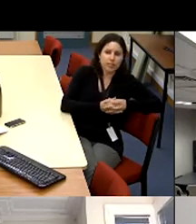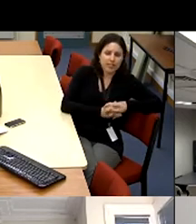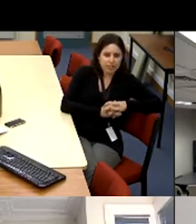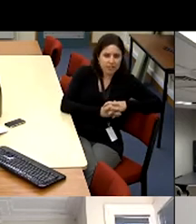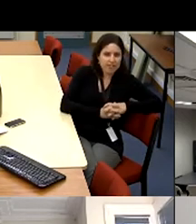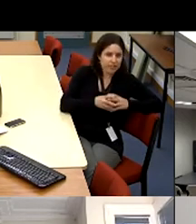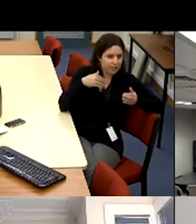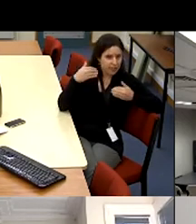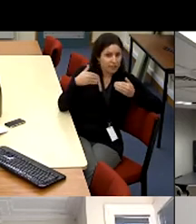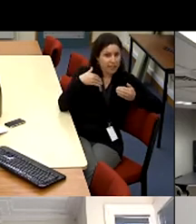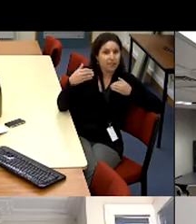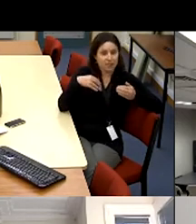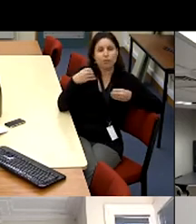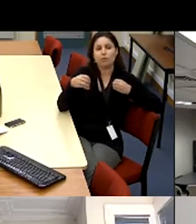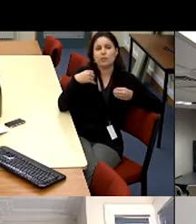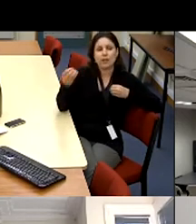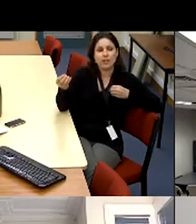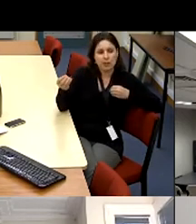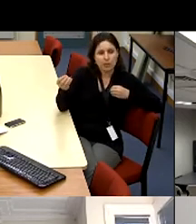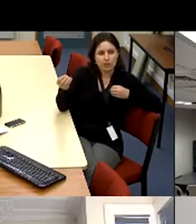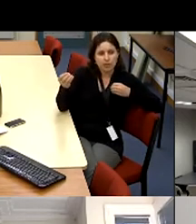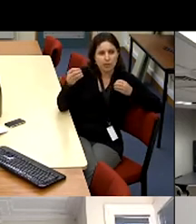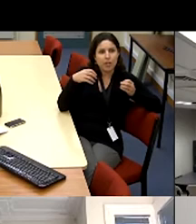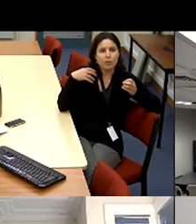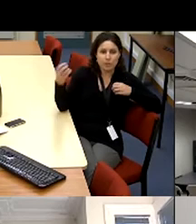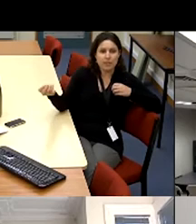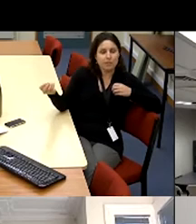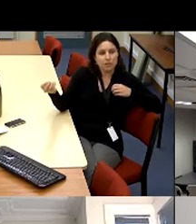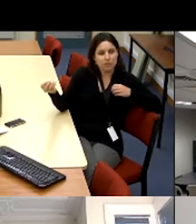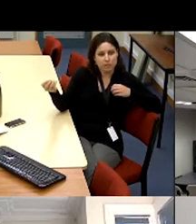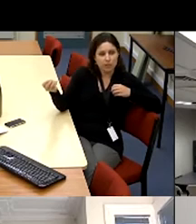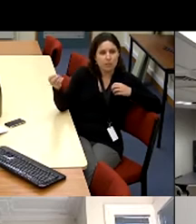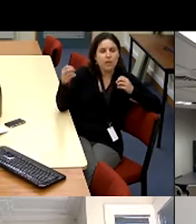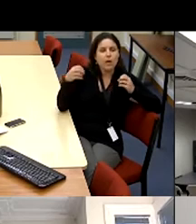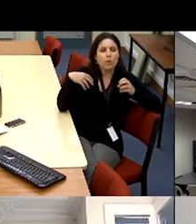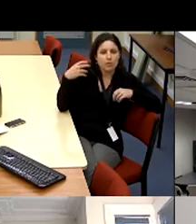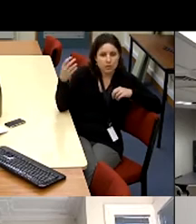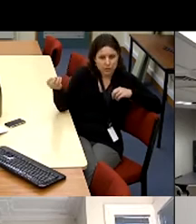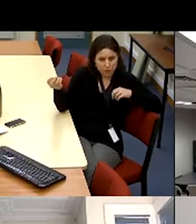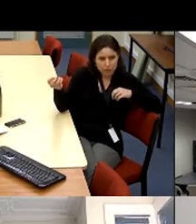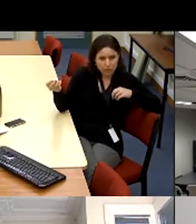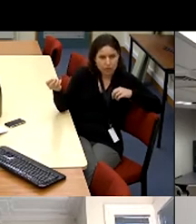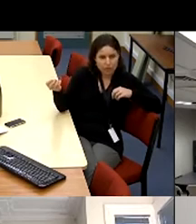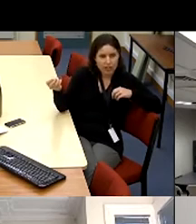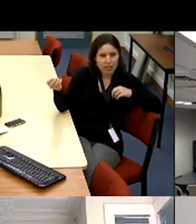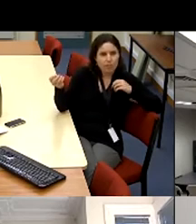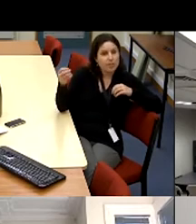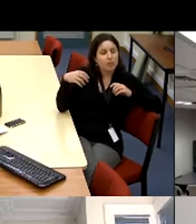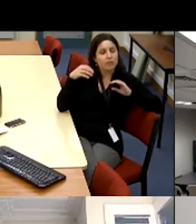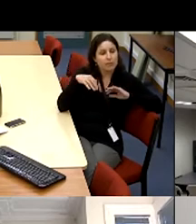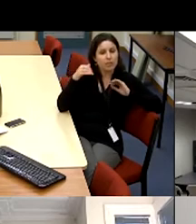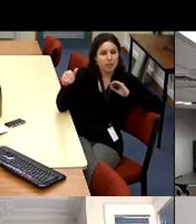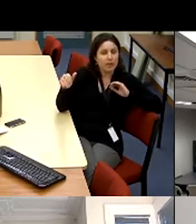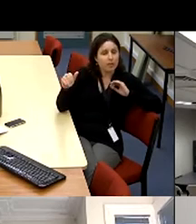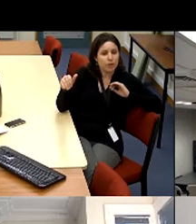word refugee. And she said to herself, she had this internal struggle about whether to, when she was setting the scholarship up, whether to use the term refugee, because a